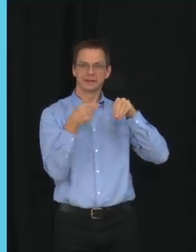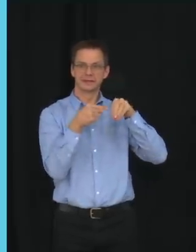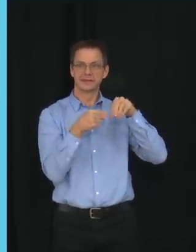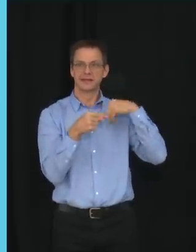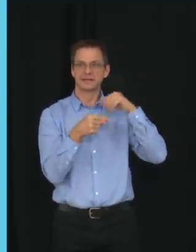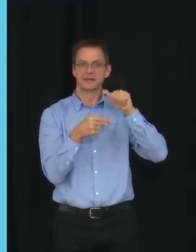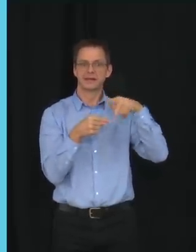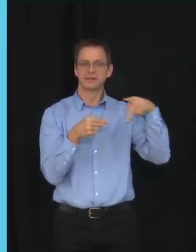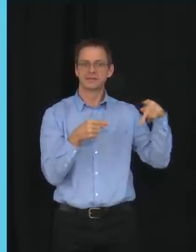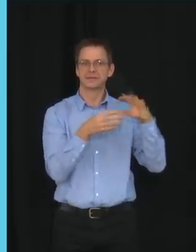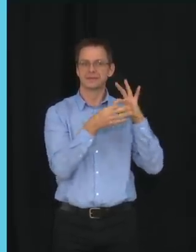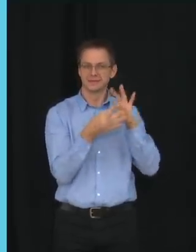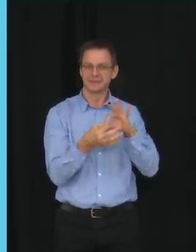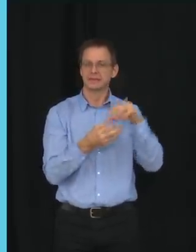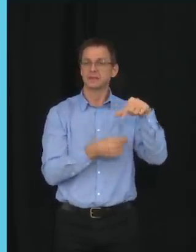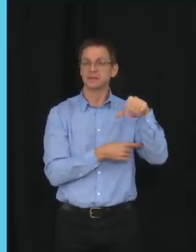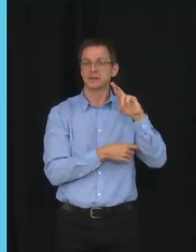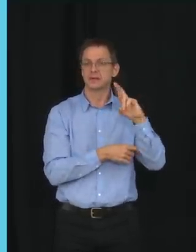alberta.ca/COVID records. That's